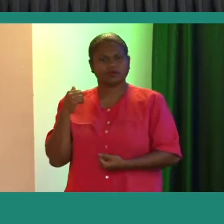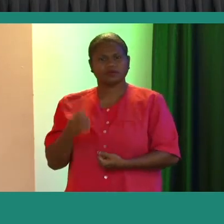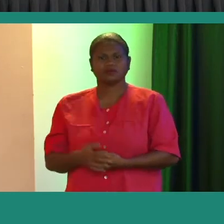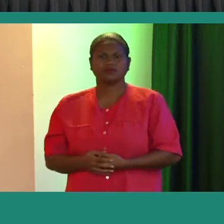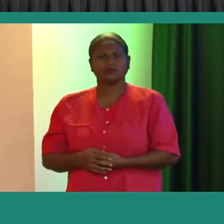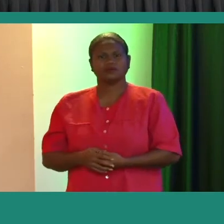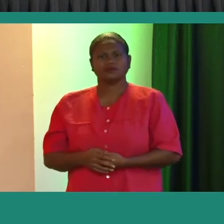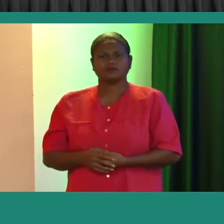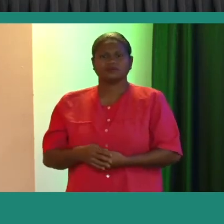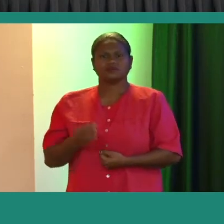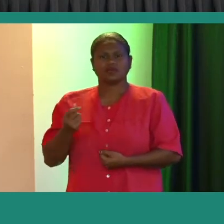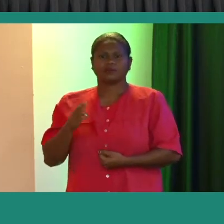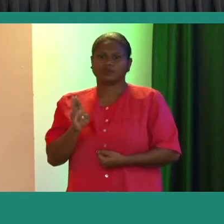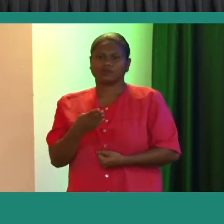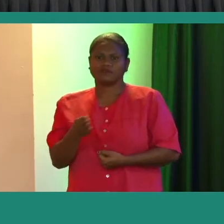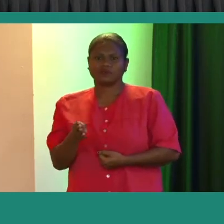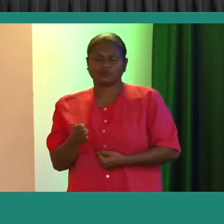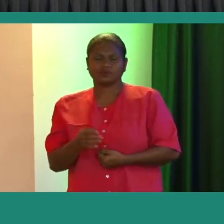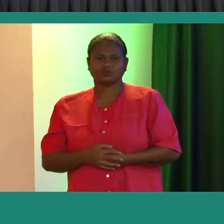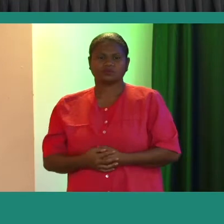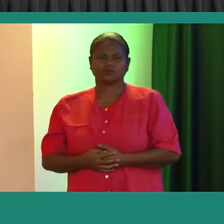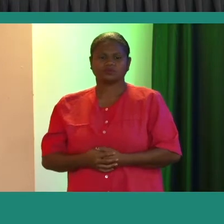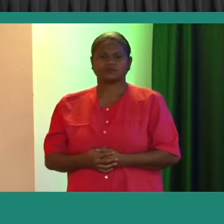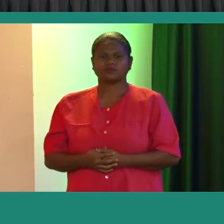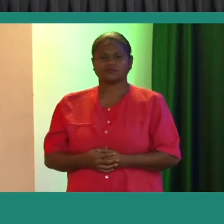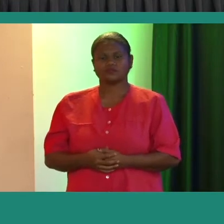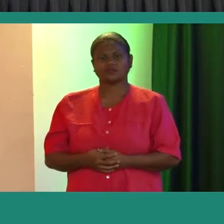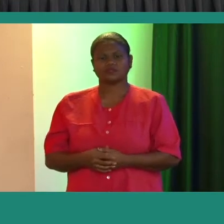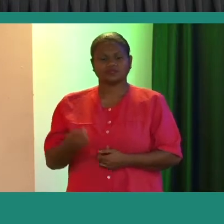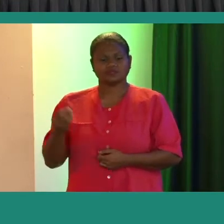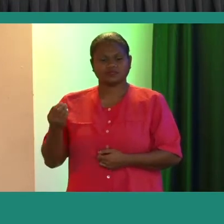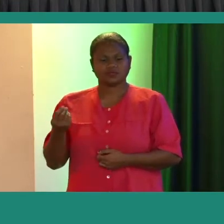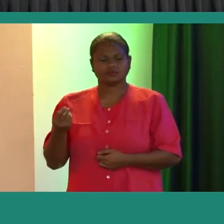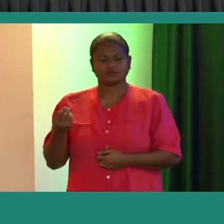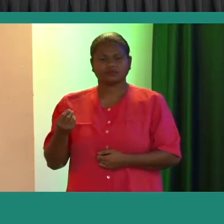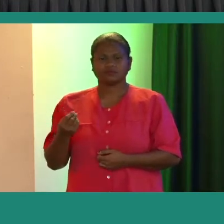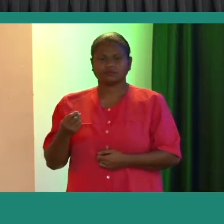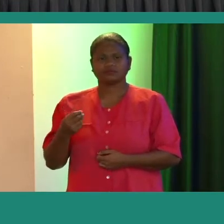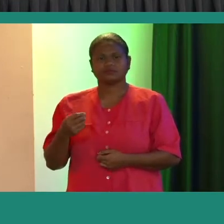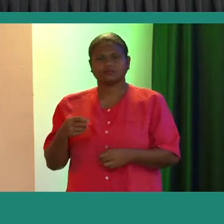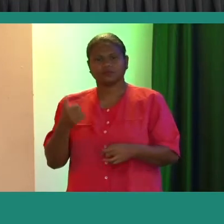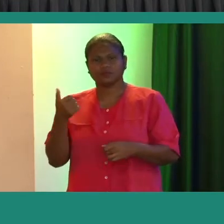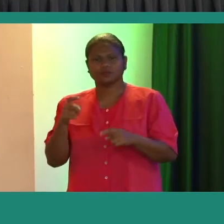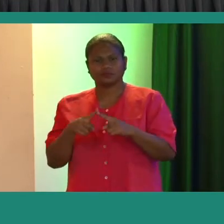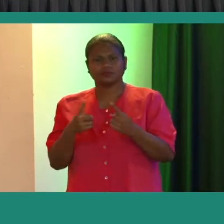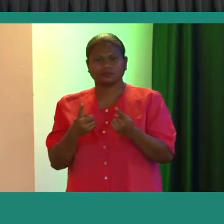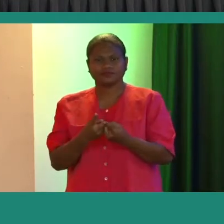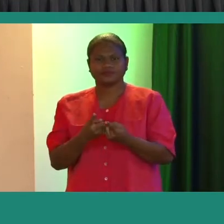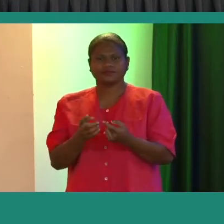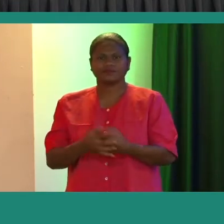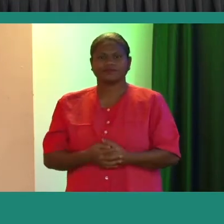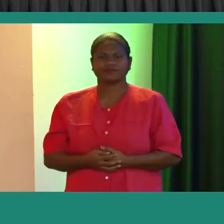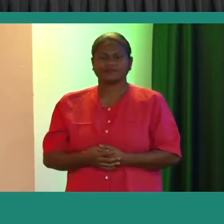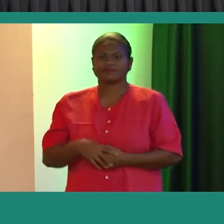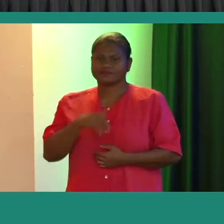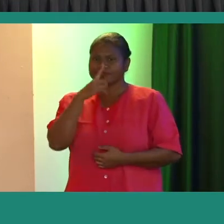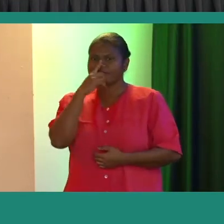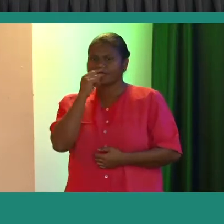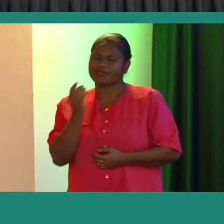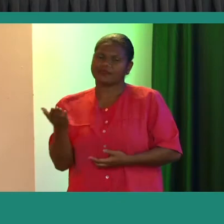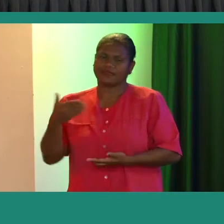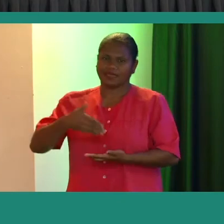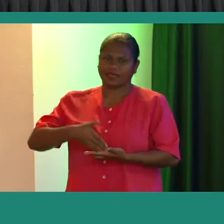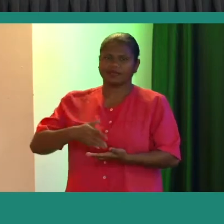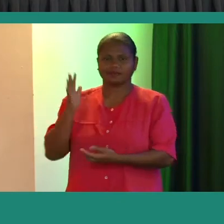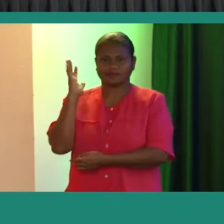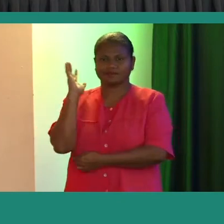policy last year. So if you have any feedback for our audience and our viewers, then maybe that would be something that you can tie into your presentation as well.